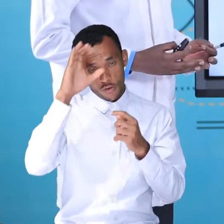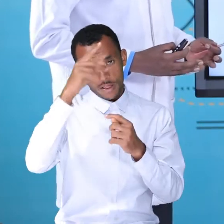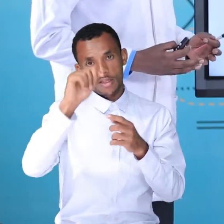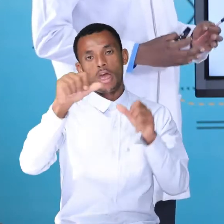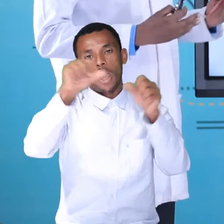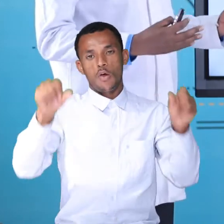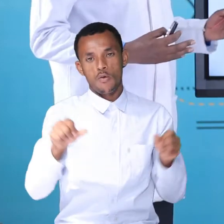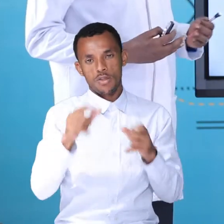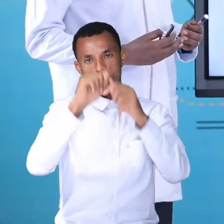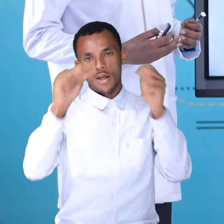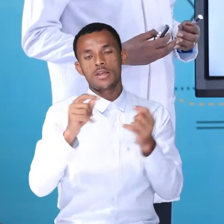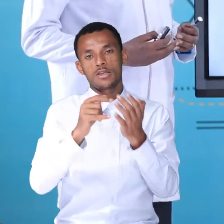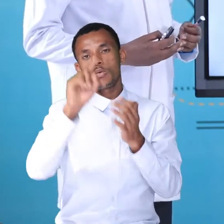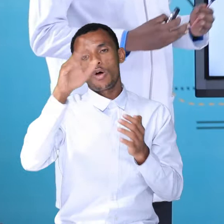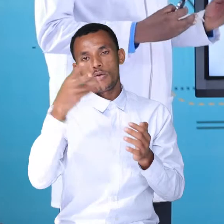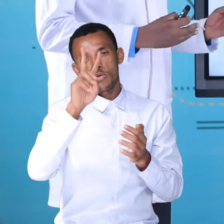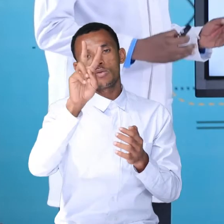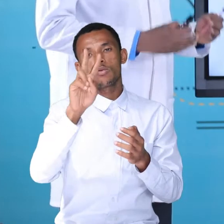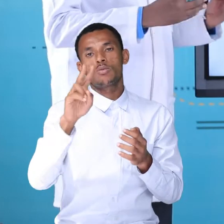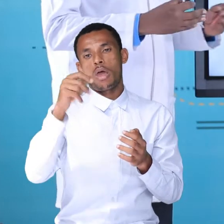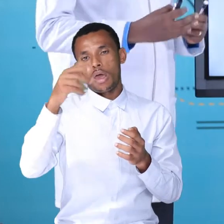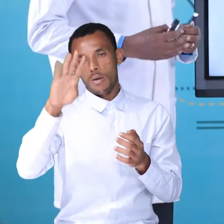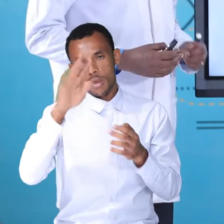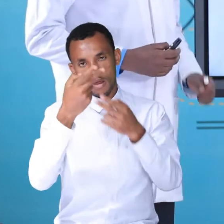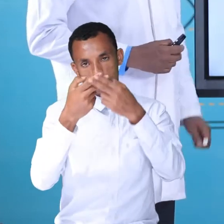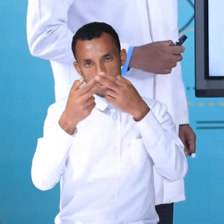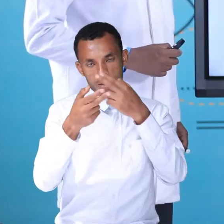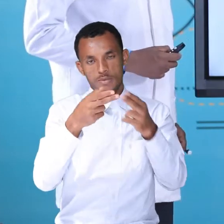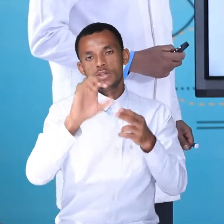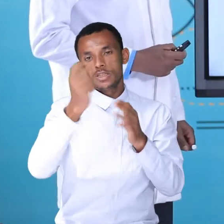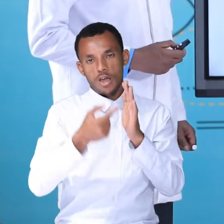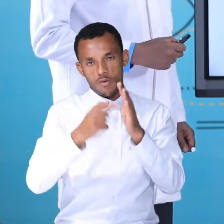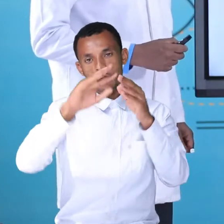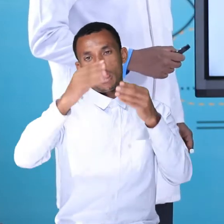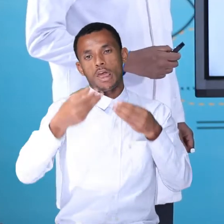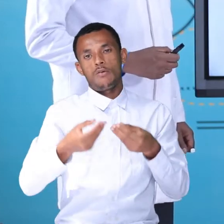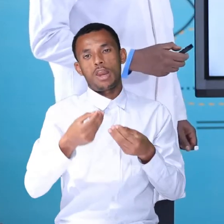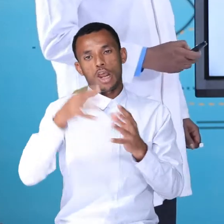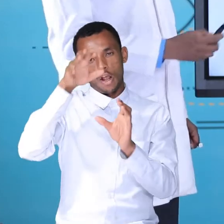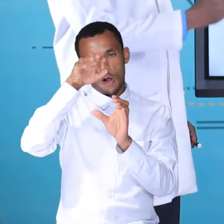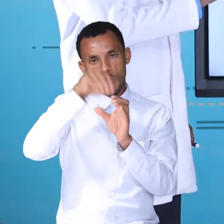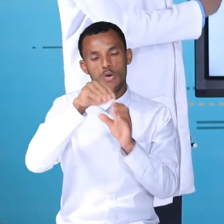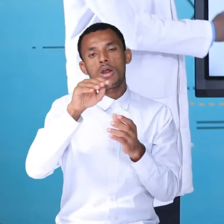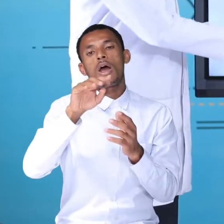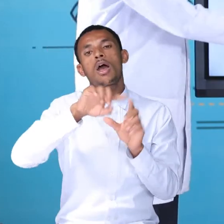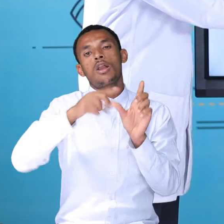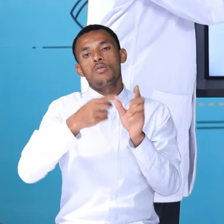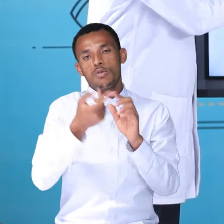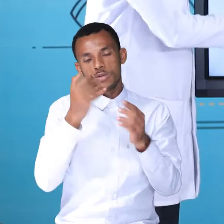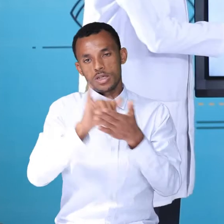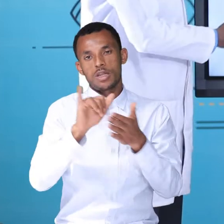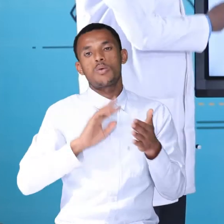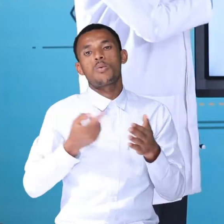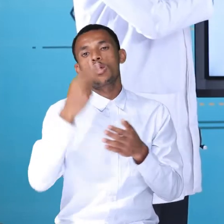a triangle, which is half times AB multiplied by sine of a given included angle, from that you can derive